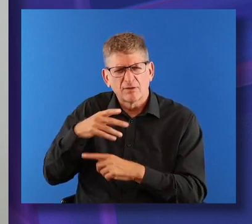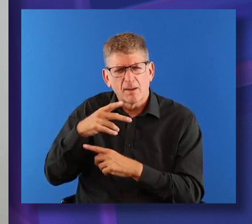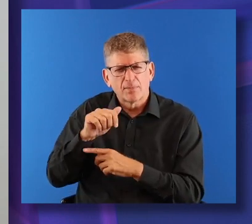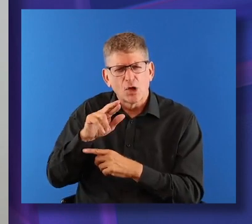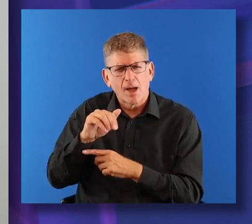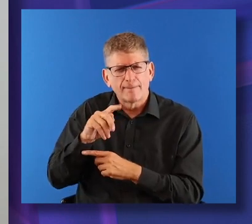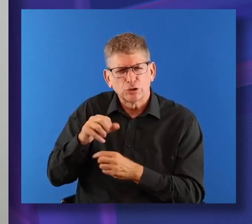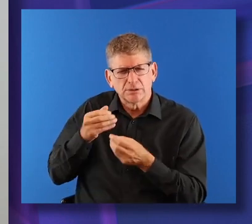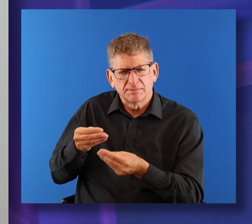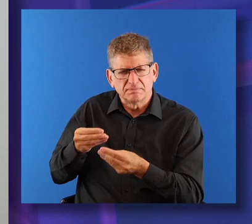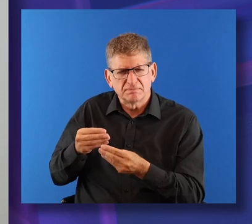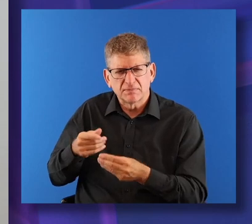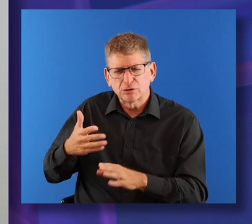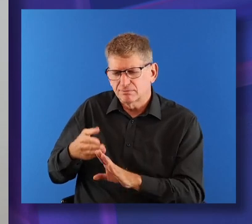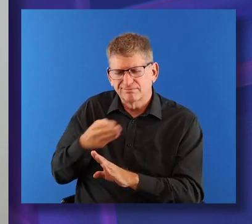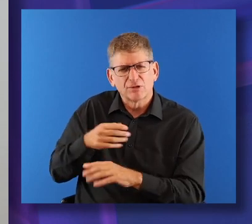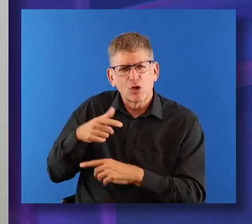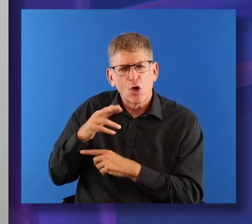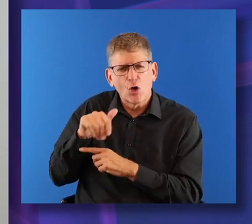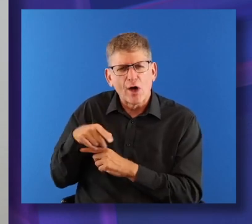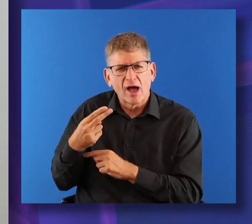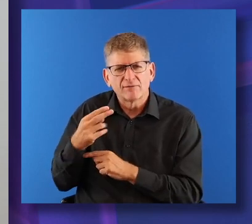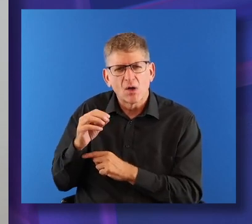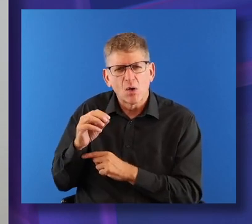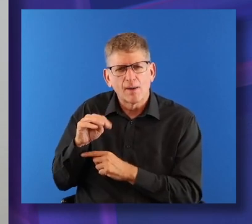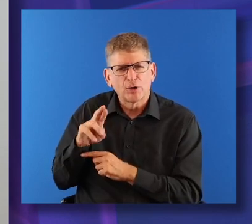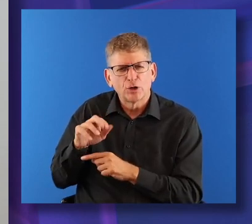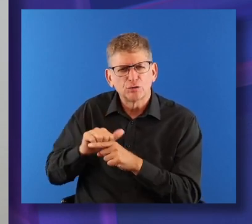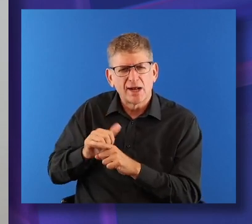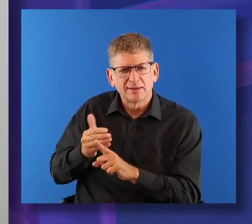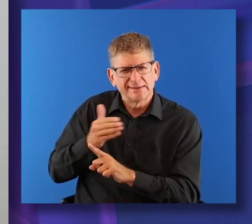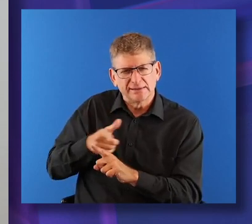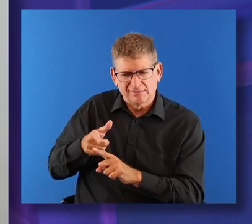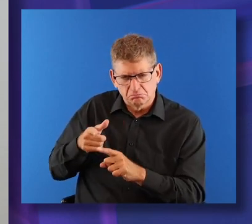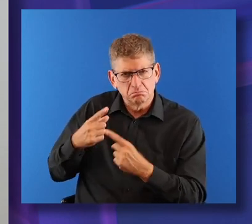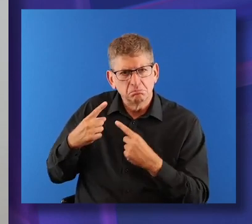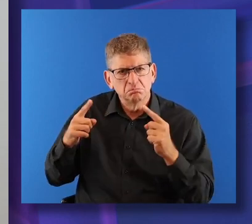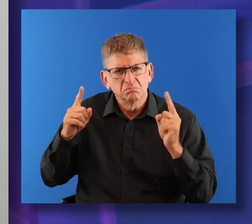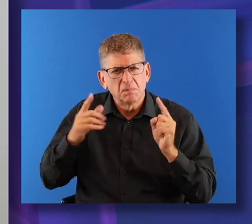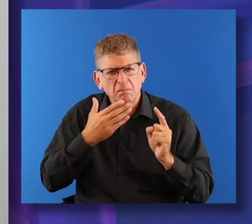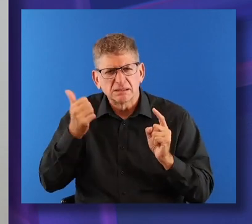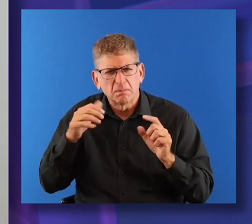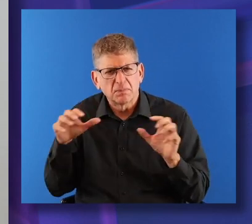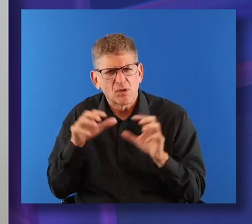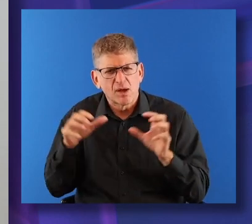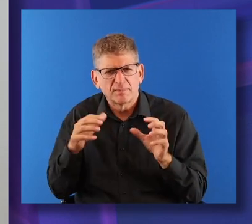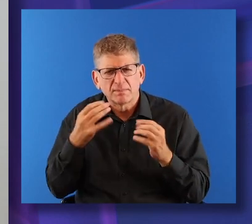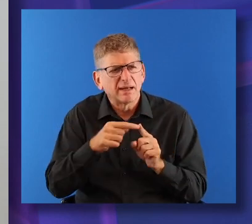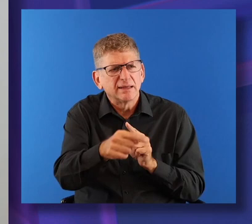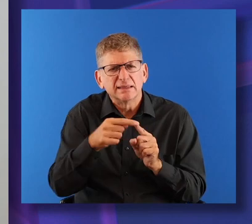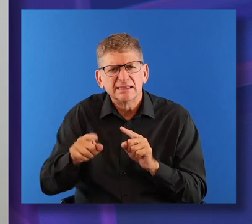Cup 2021 on molecular property prediction and the Open Catalyst Challenge 2021.